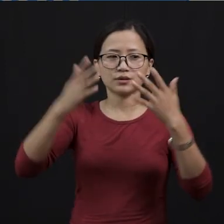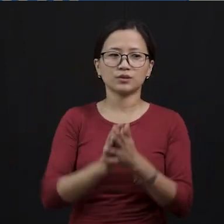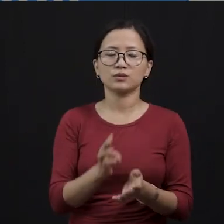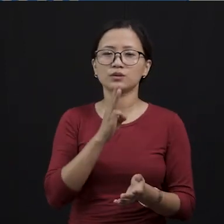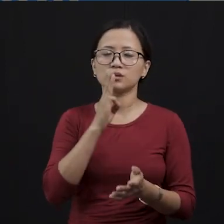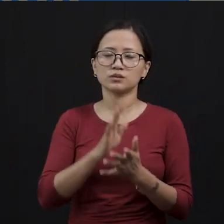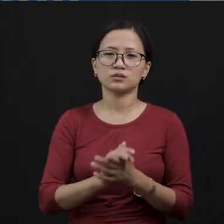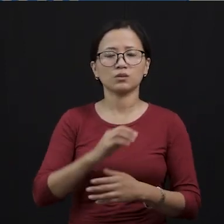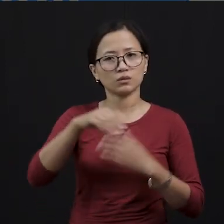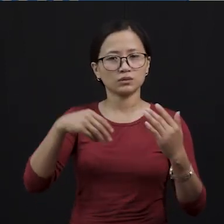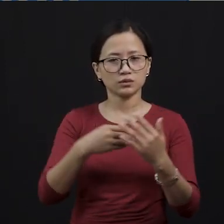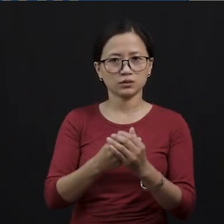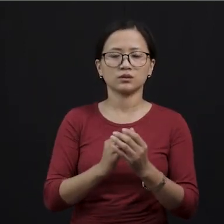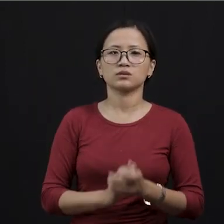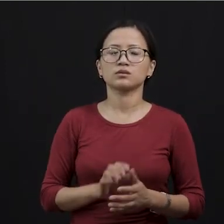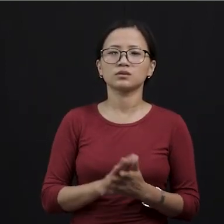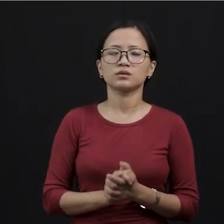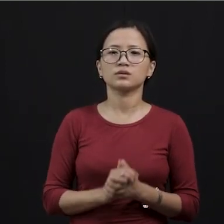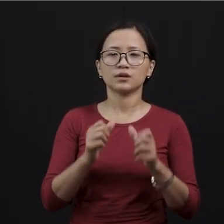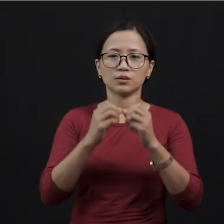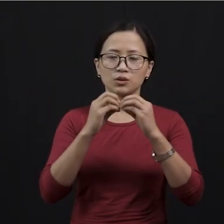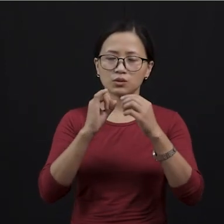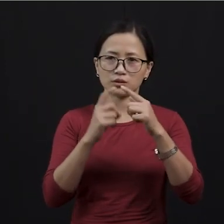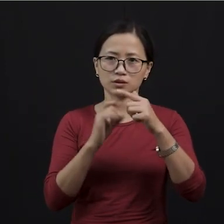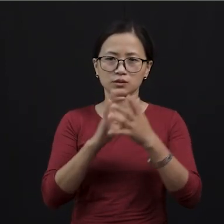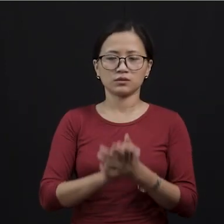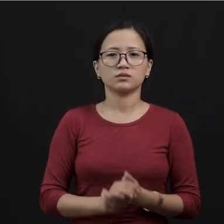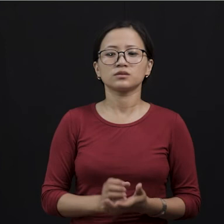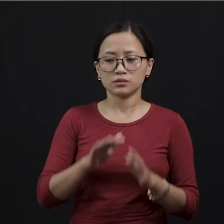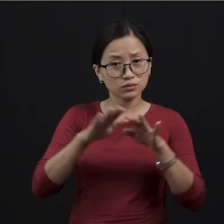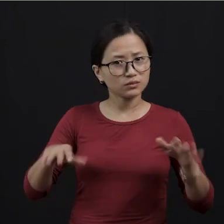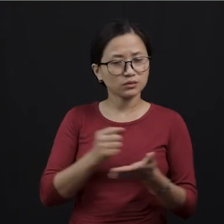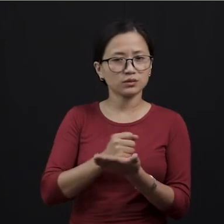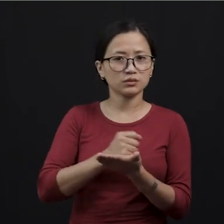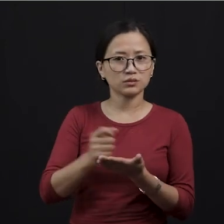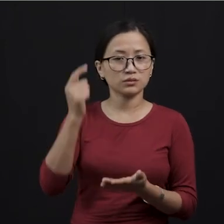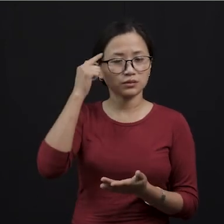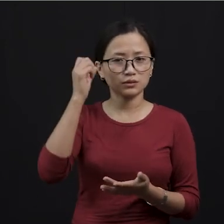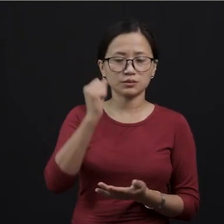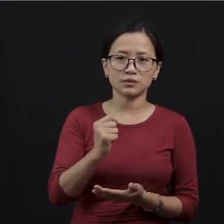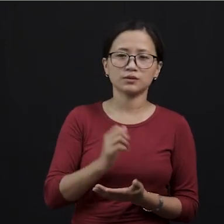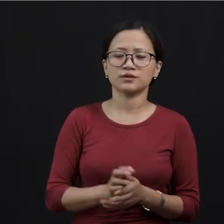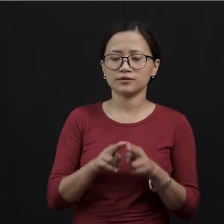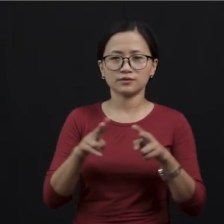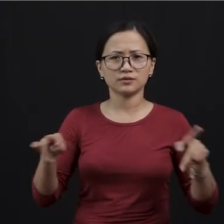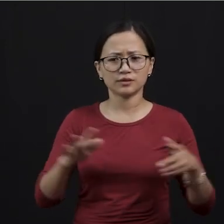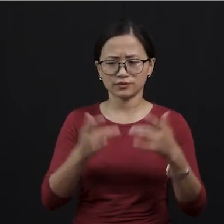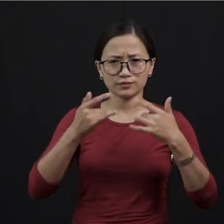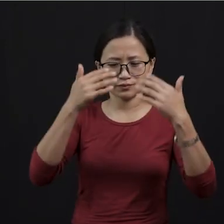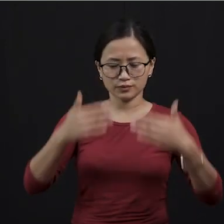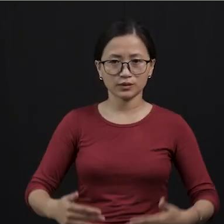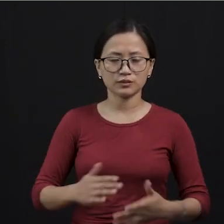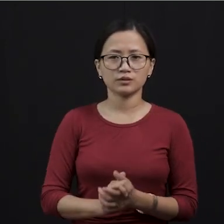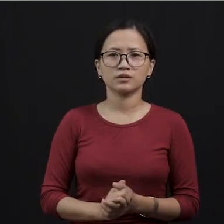components. So children, try to remember, okay, the different kinds of habitats,